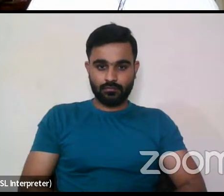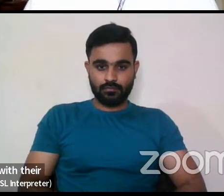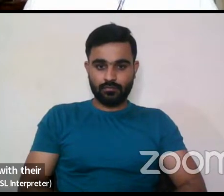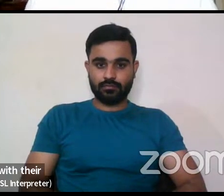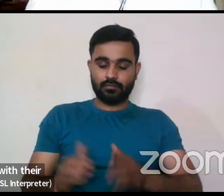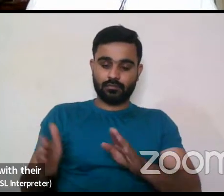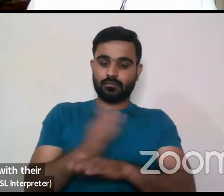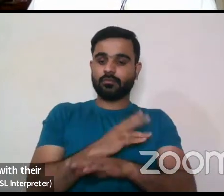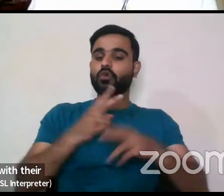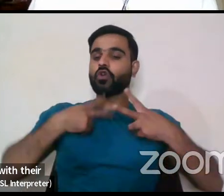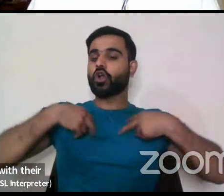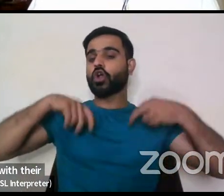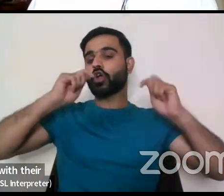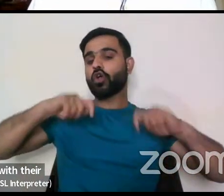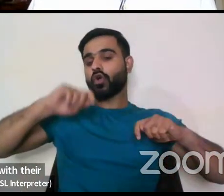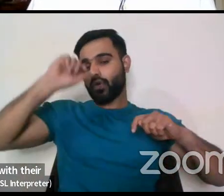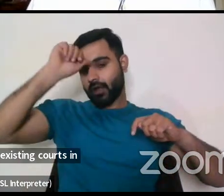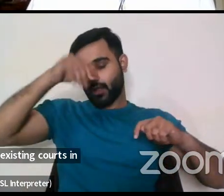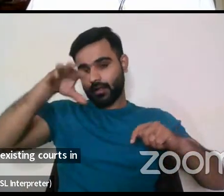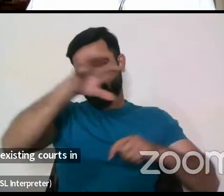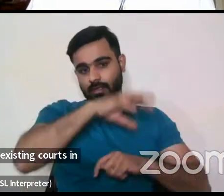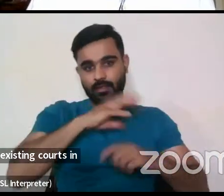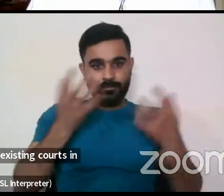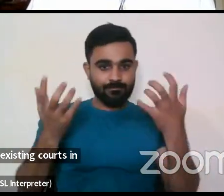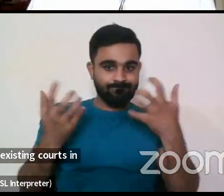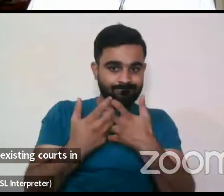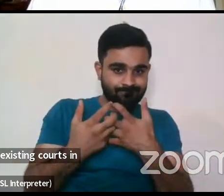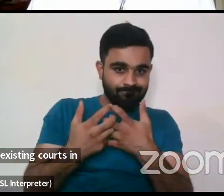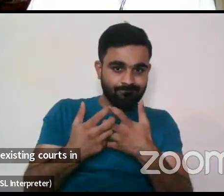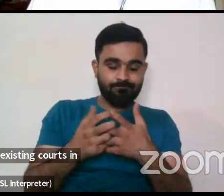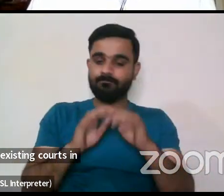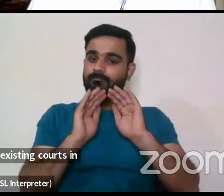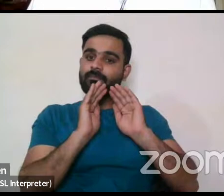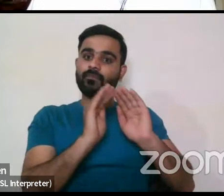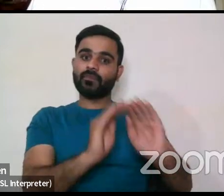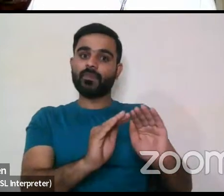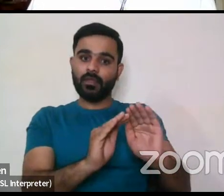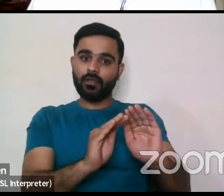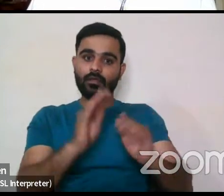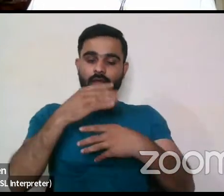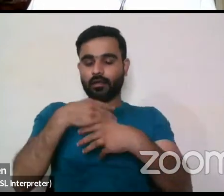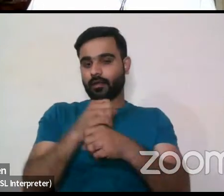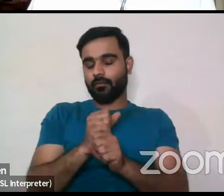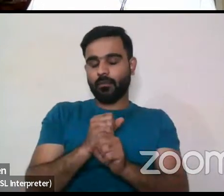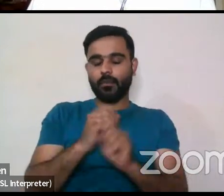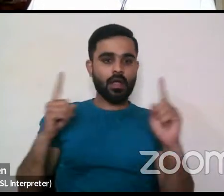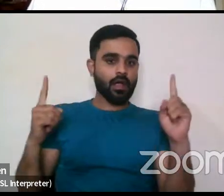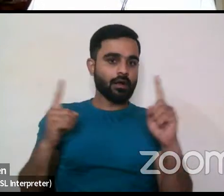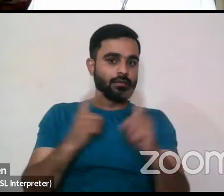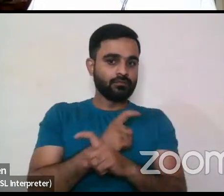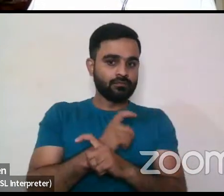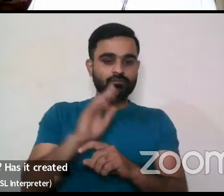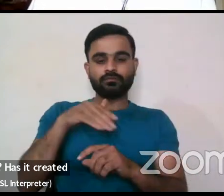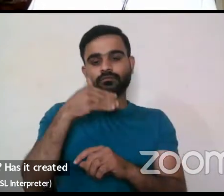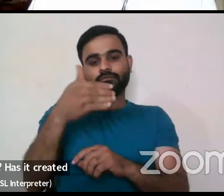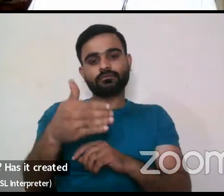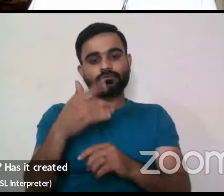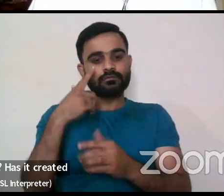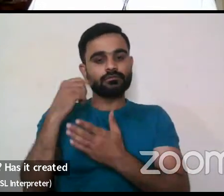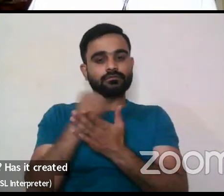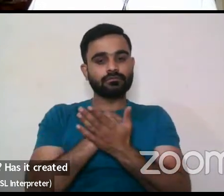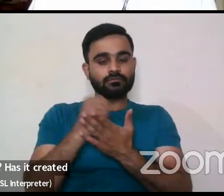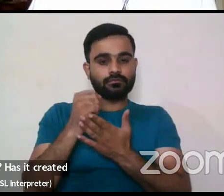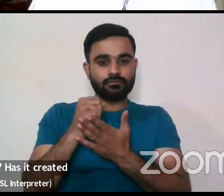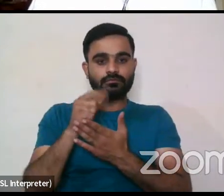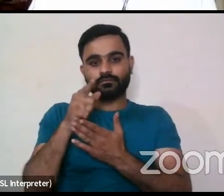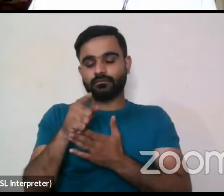pre-existing courts in the countries, has that interaction been supportive, has it created more obstacles, and what are the factors that have